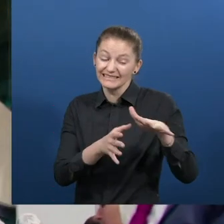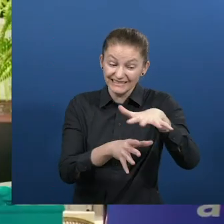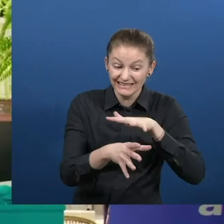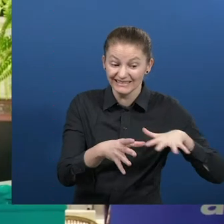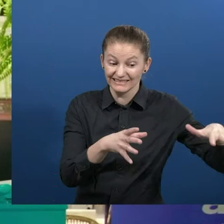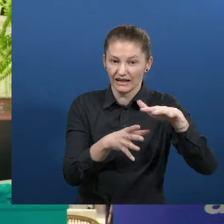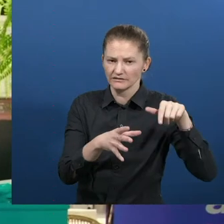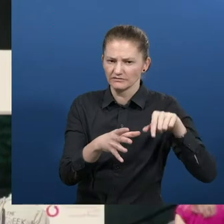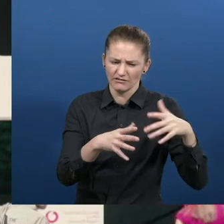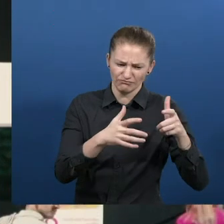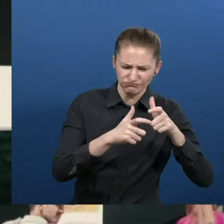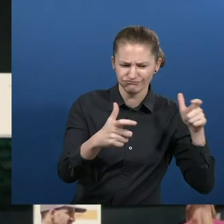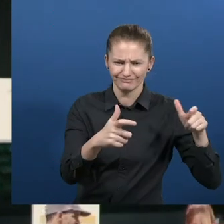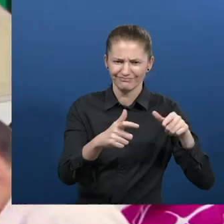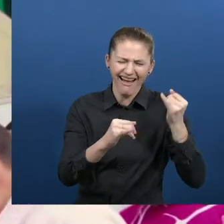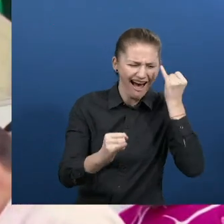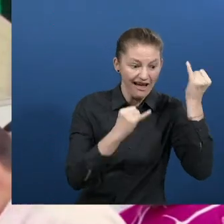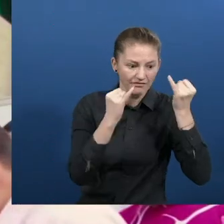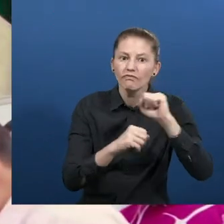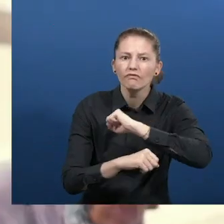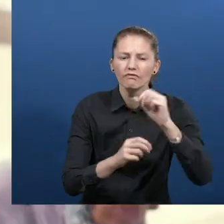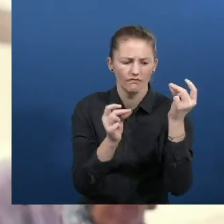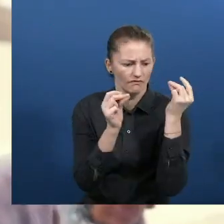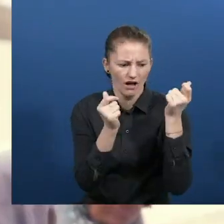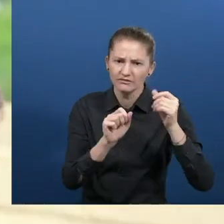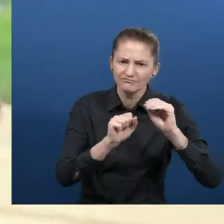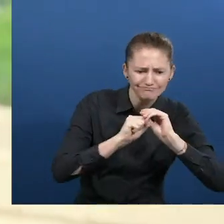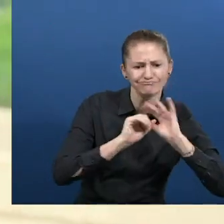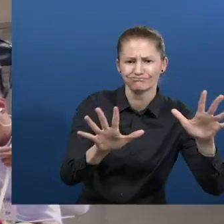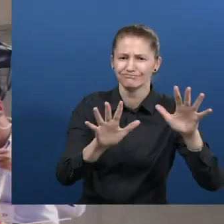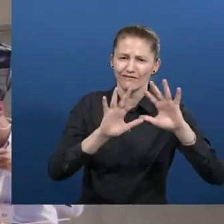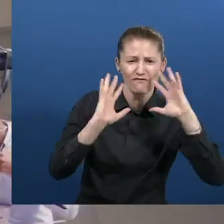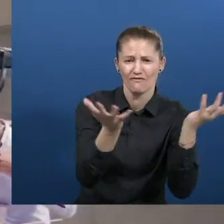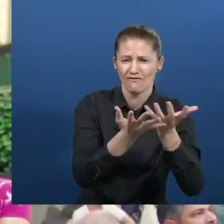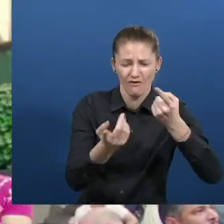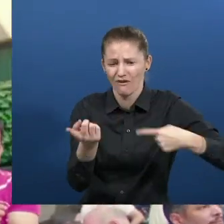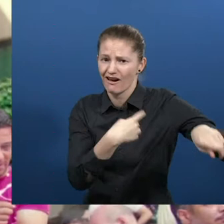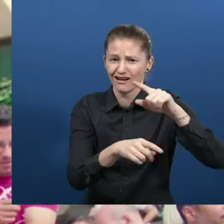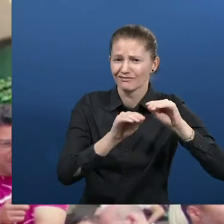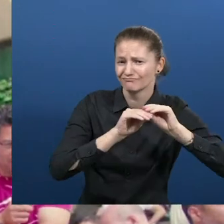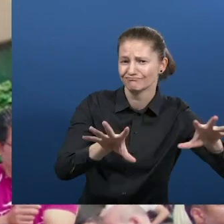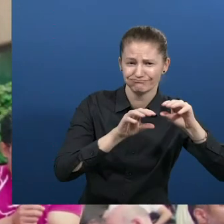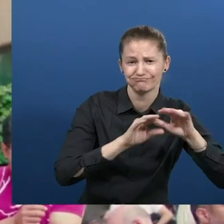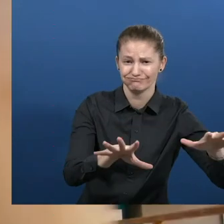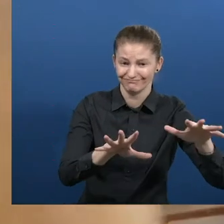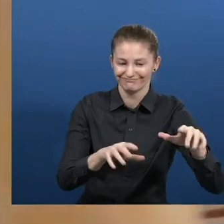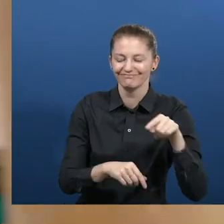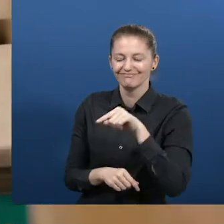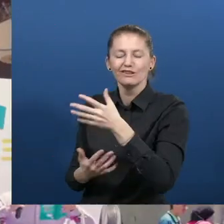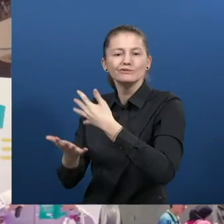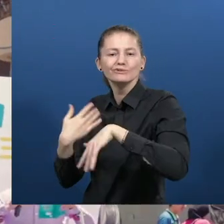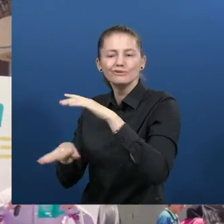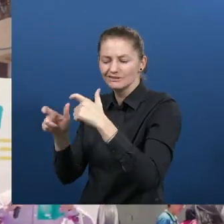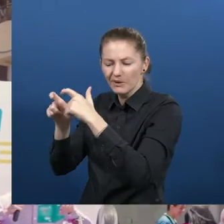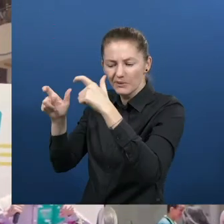While great business ideas tend to go global quickly to serve clients and customers around the world, important social innovations all